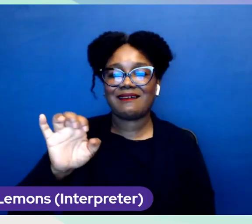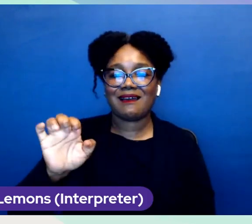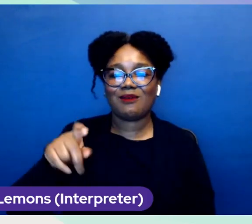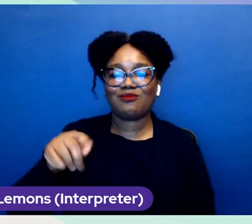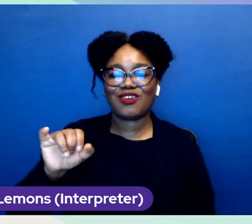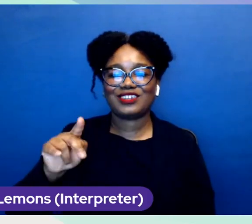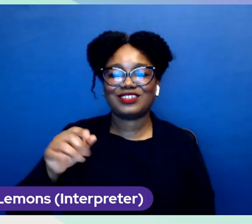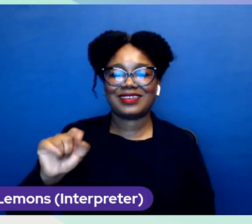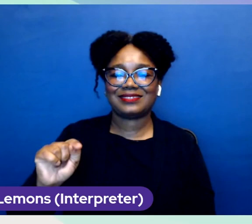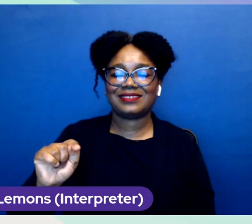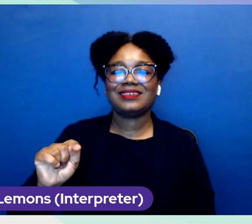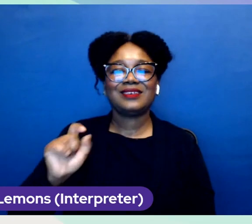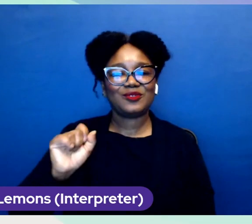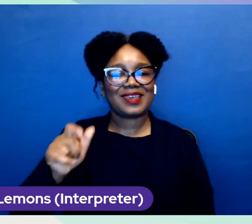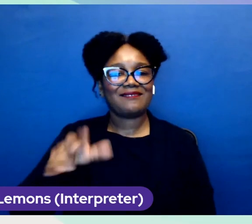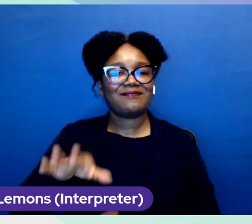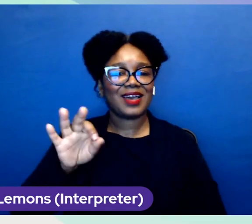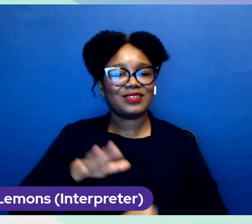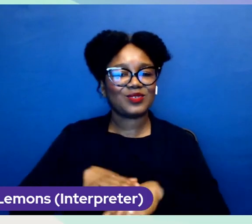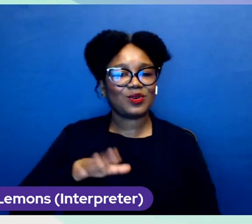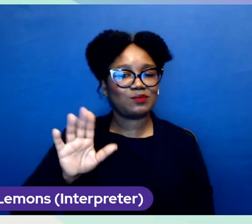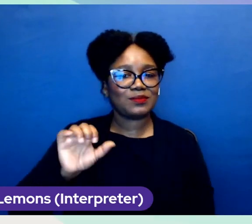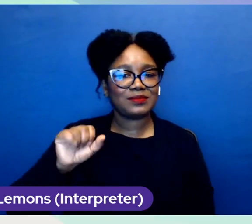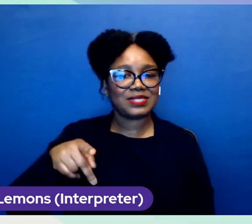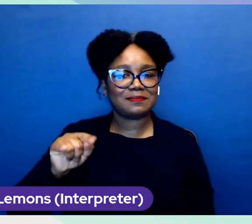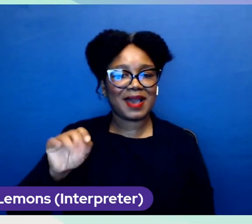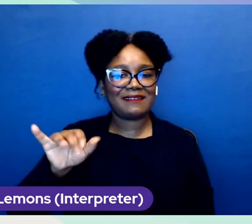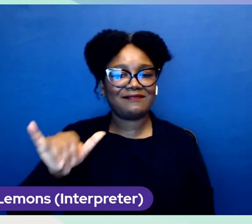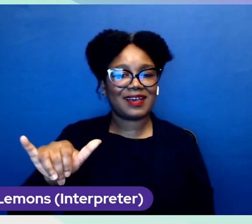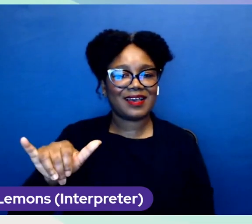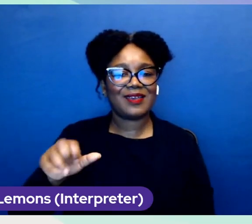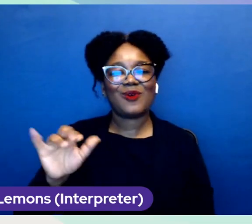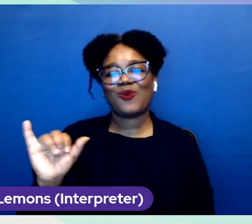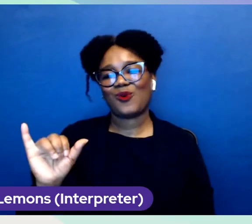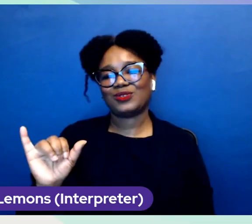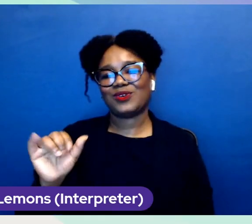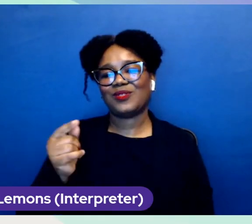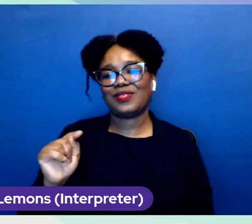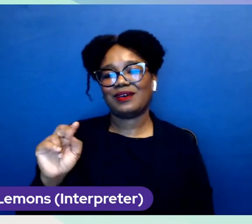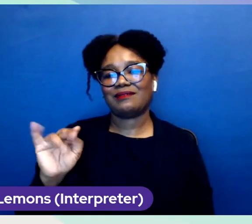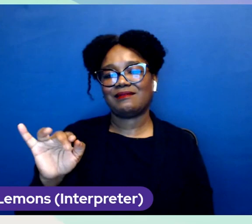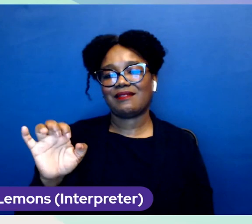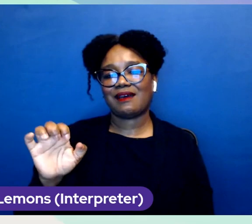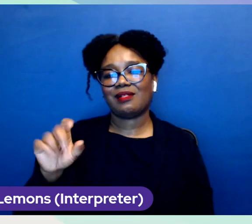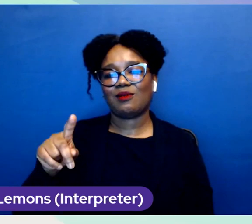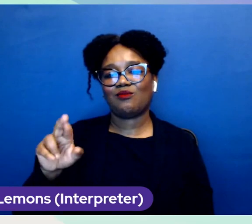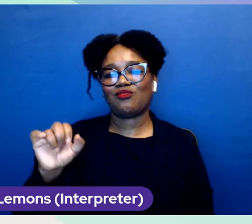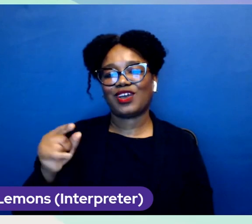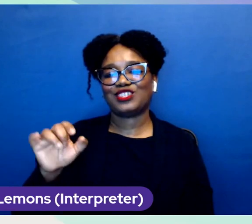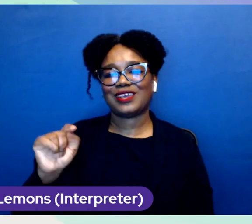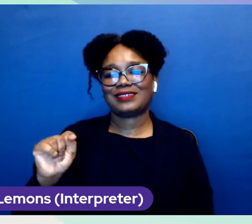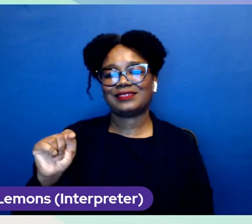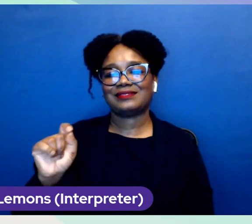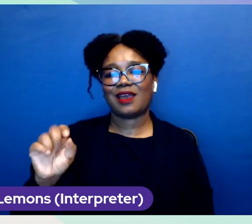be posting the video at the Institute's website for Dingy Dingy, so you can keep going back to it if you're interested. You